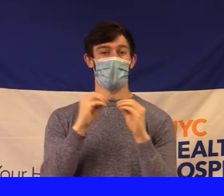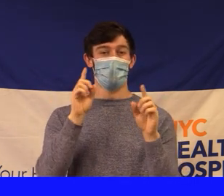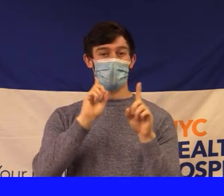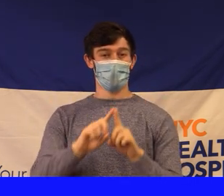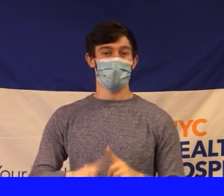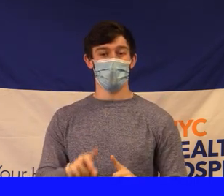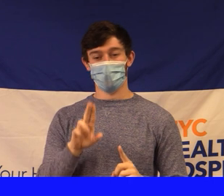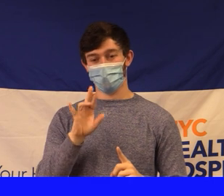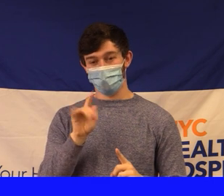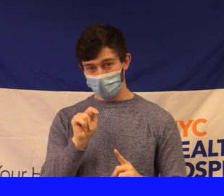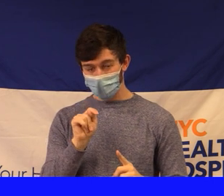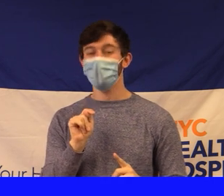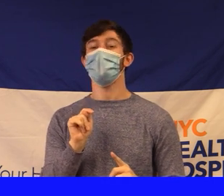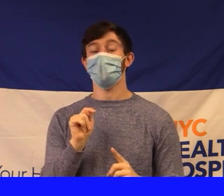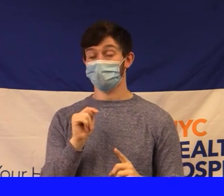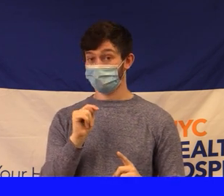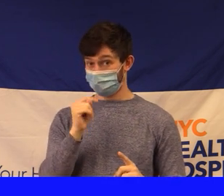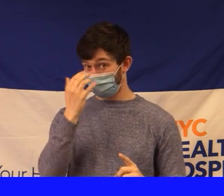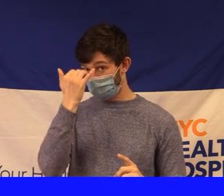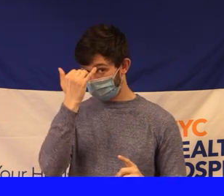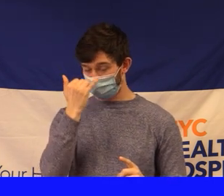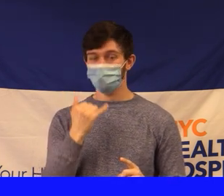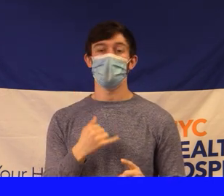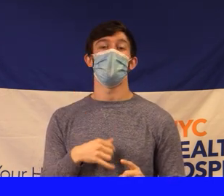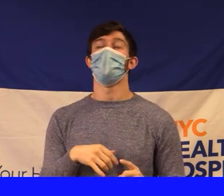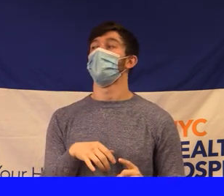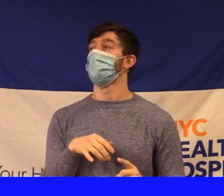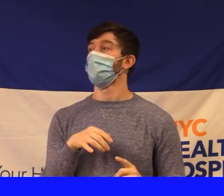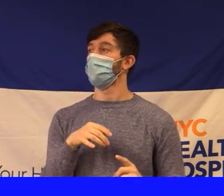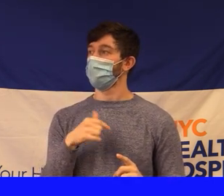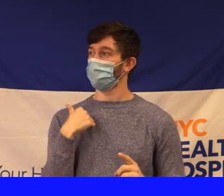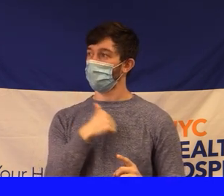units. Because if you put your mind, we have